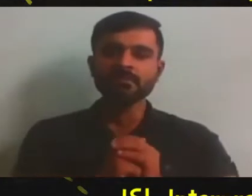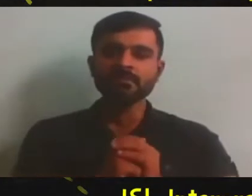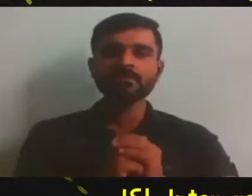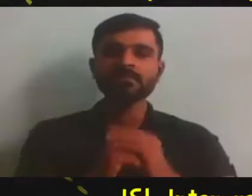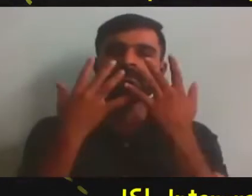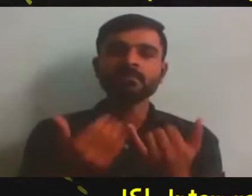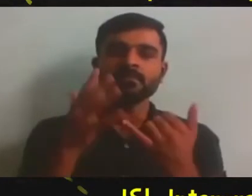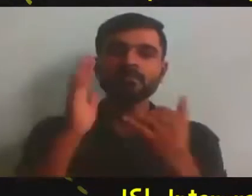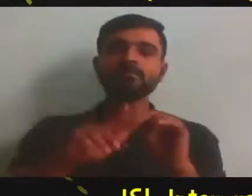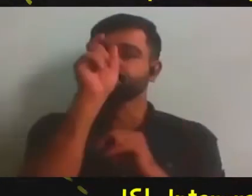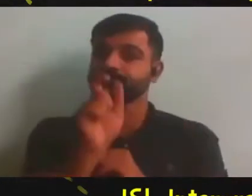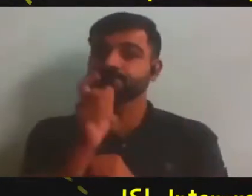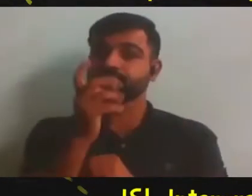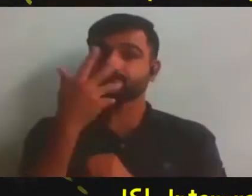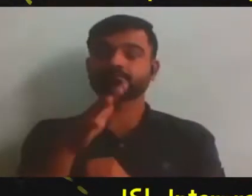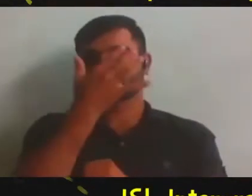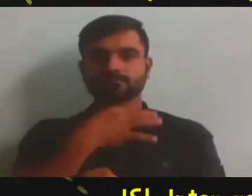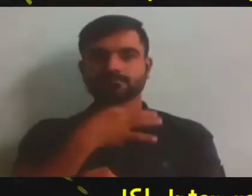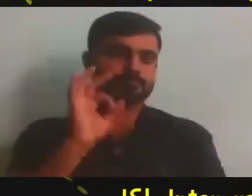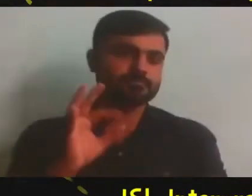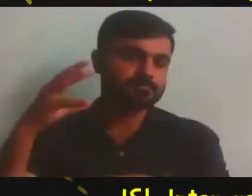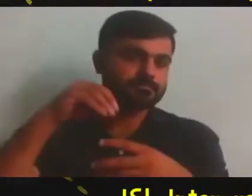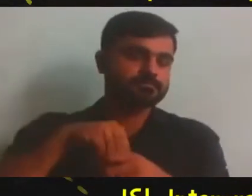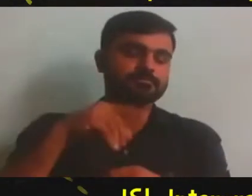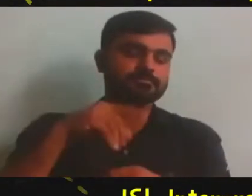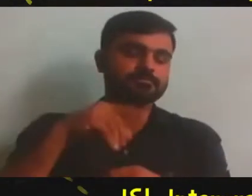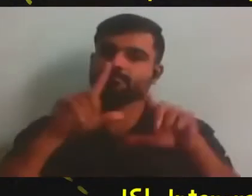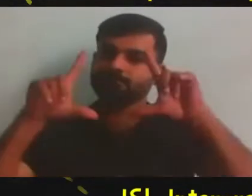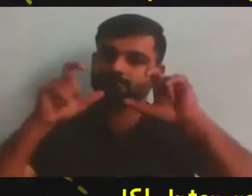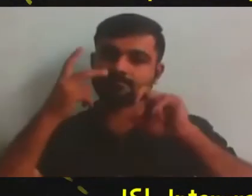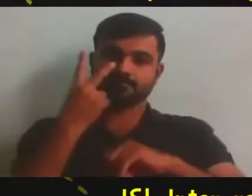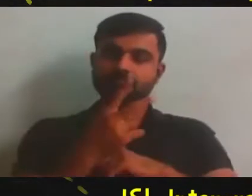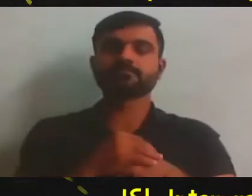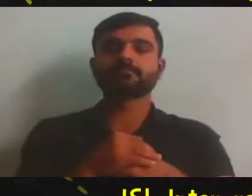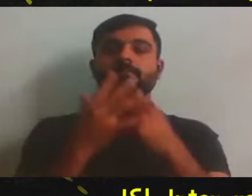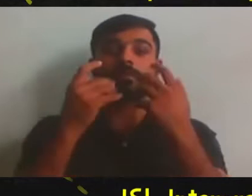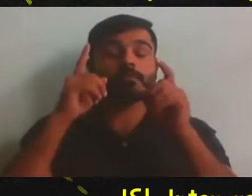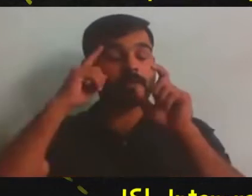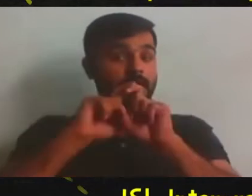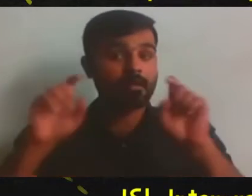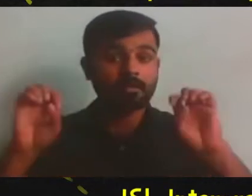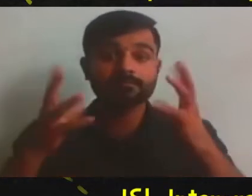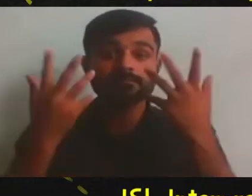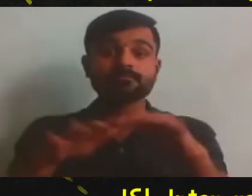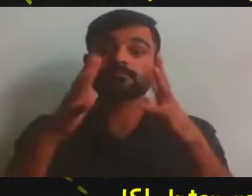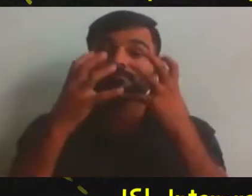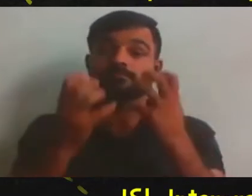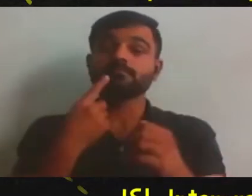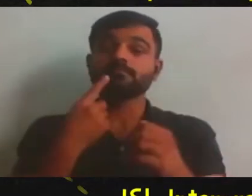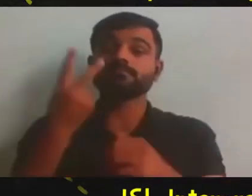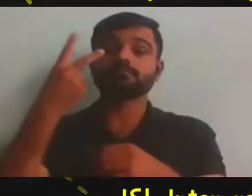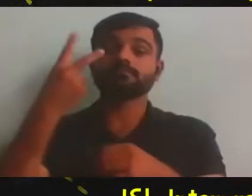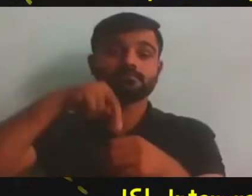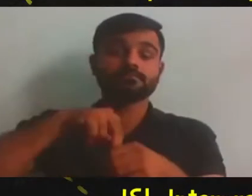had the words, the beautiful, earnest words, it was time for the pictures. We were clear from the beginning that we wanted to give both the space and